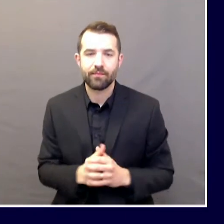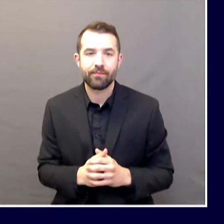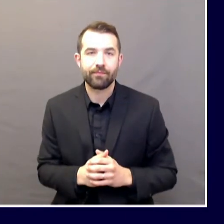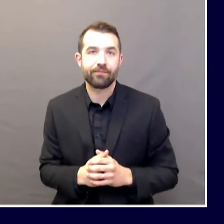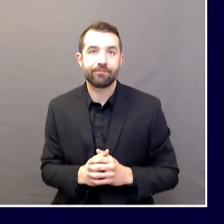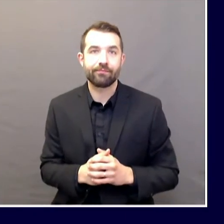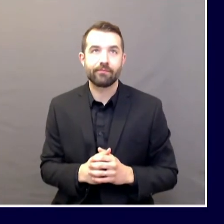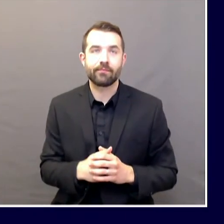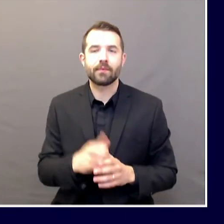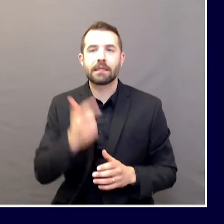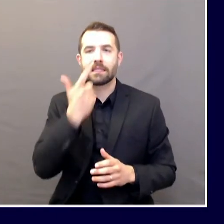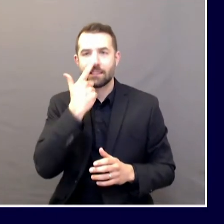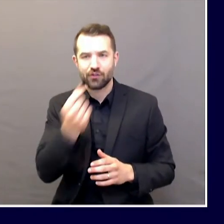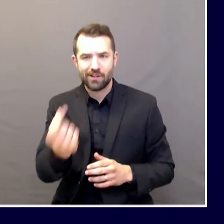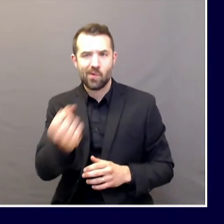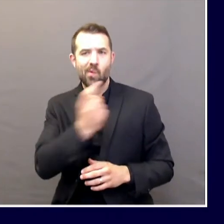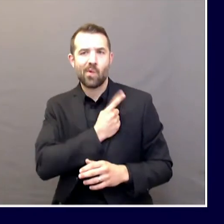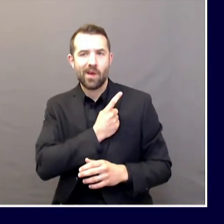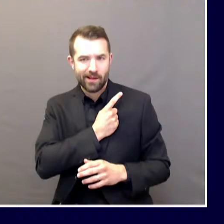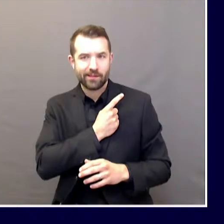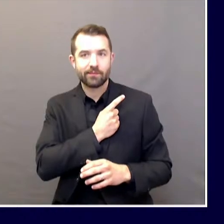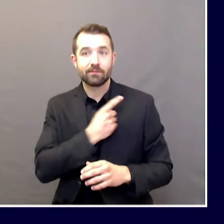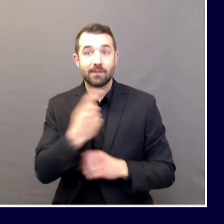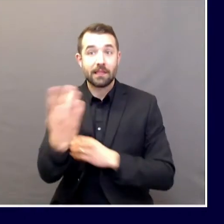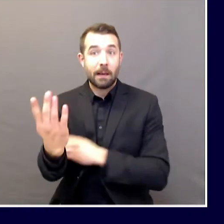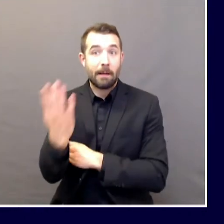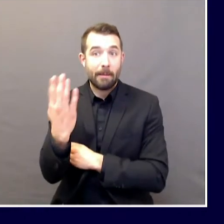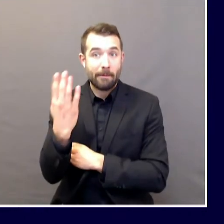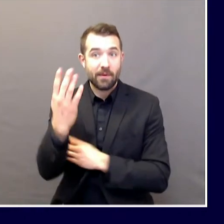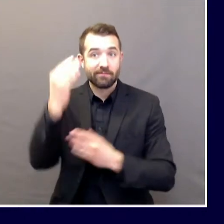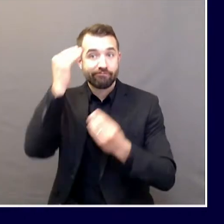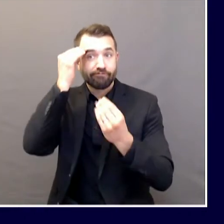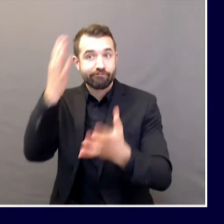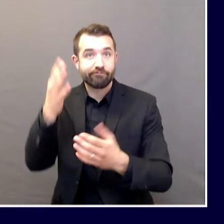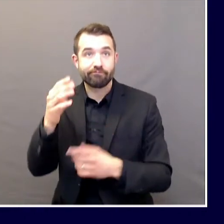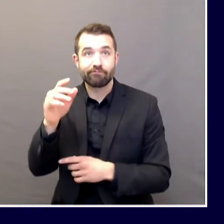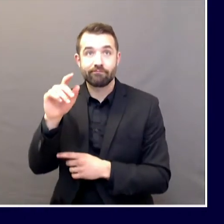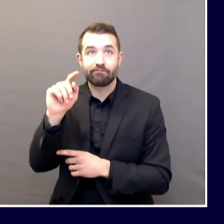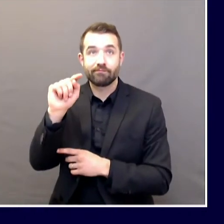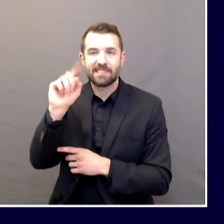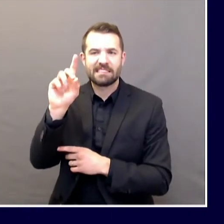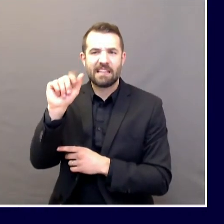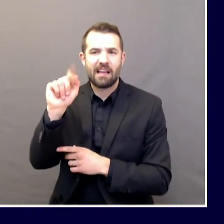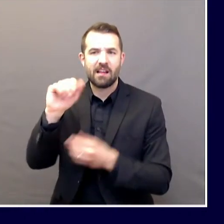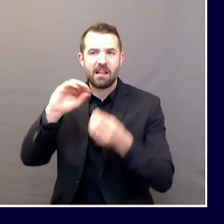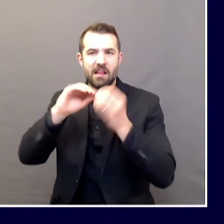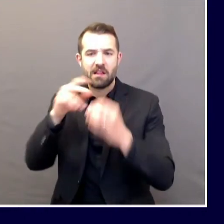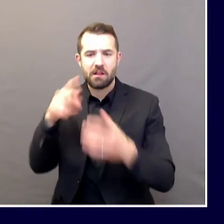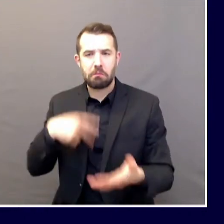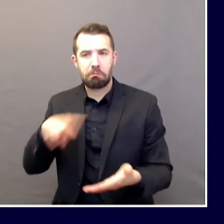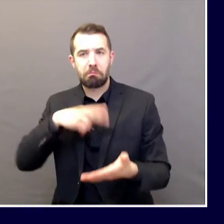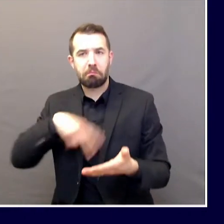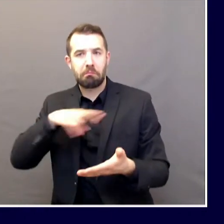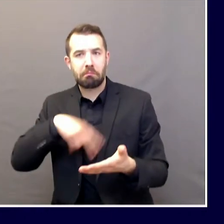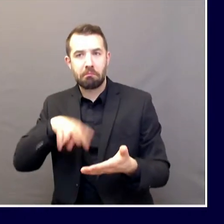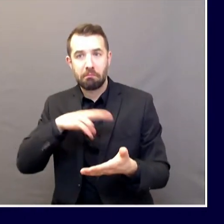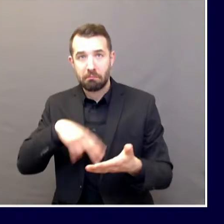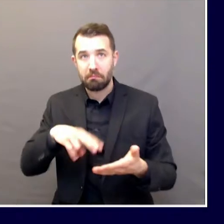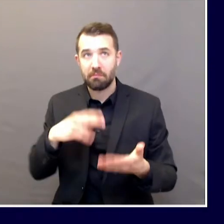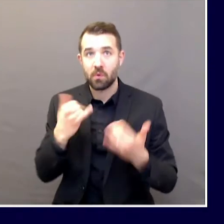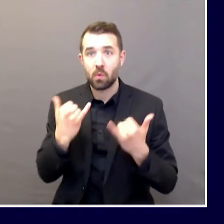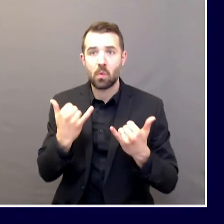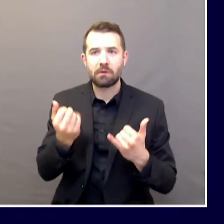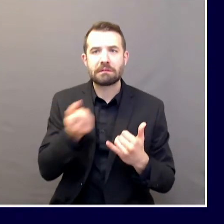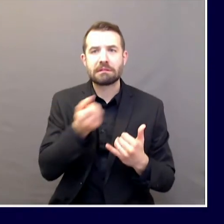some of those data this morning. One really important note, there are a few counties that are behind